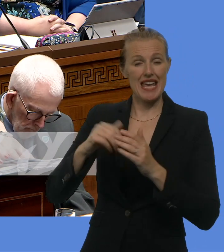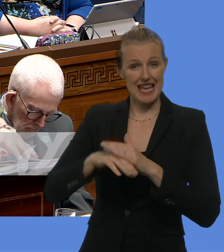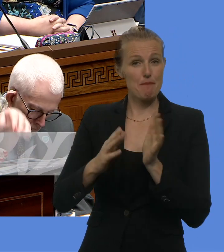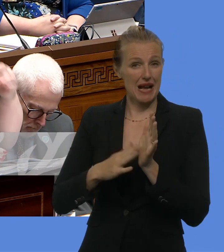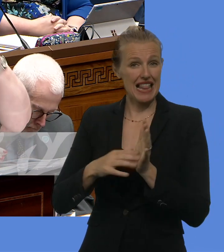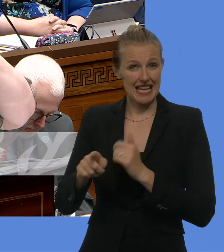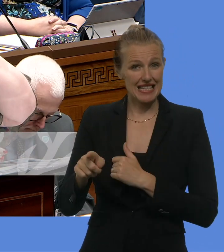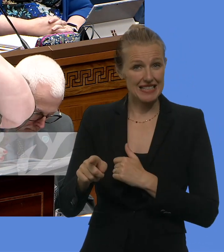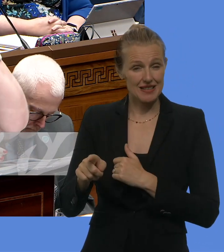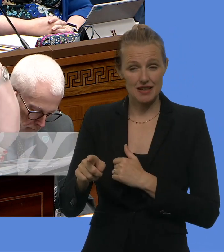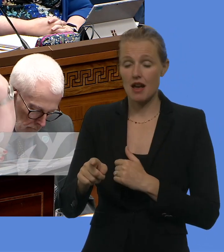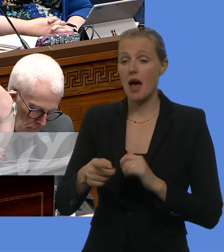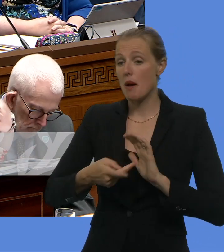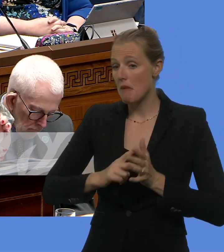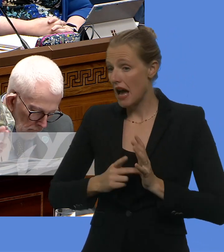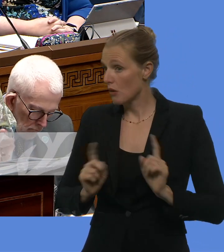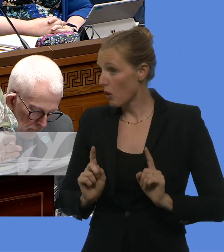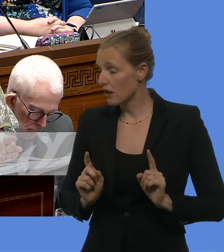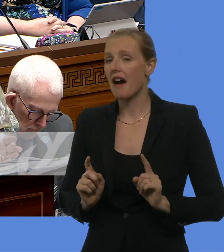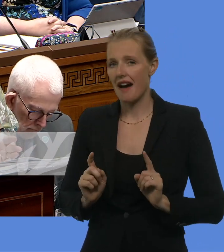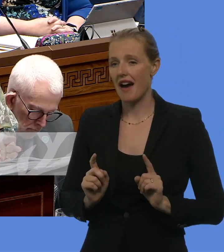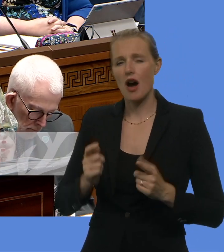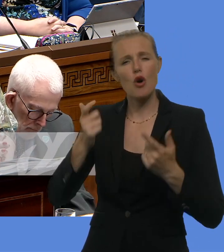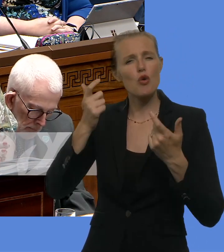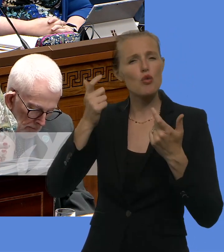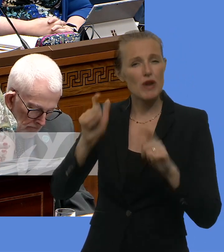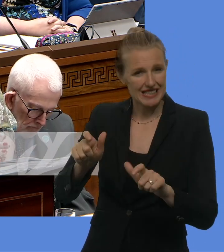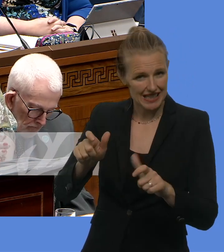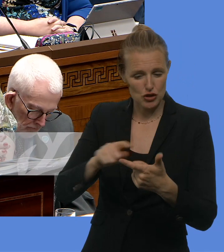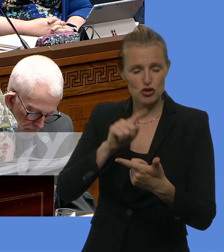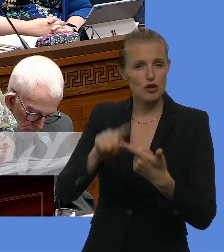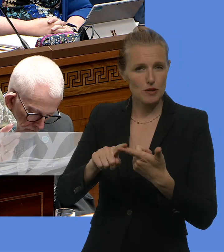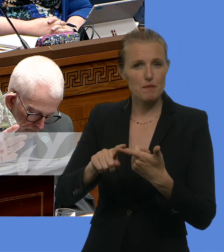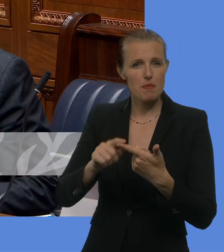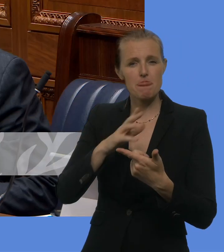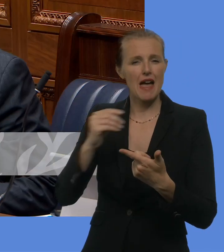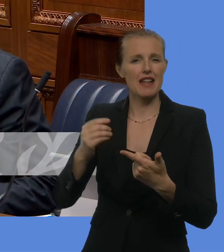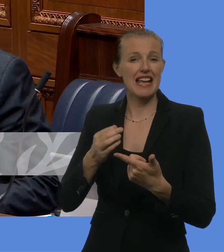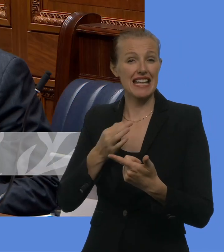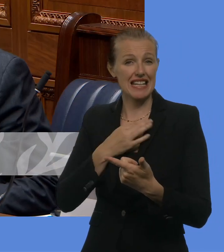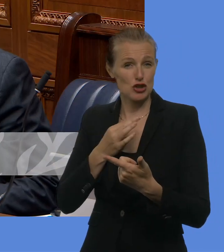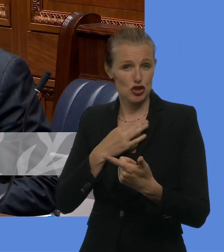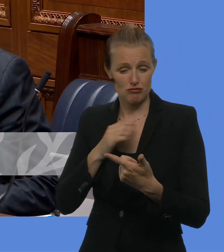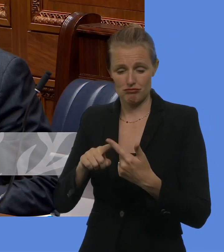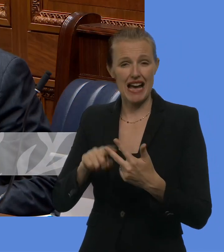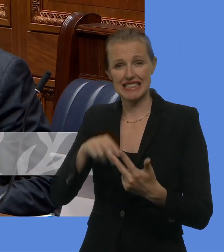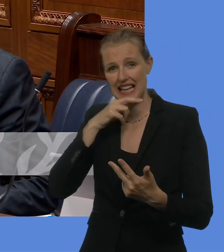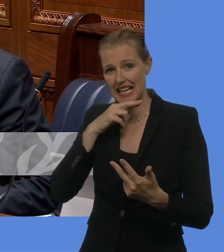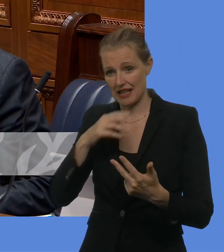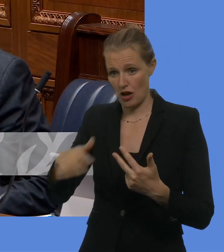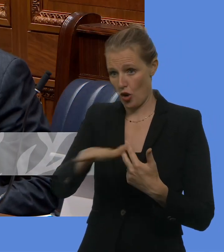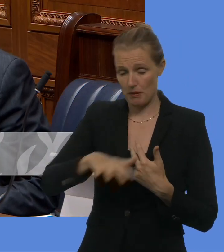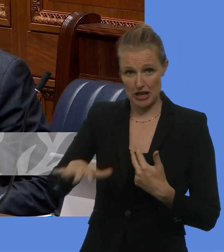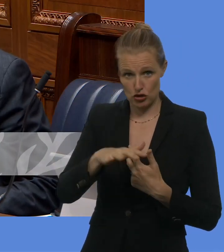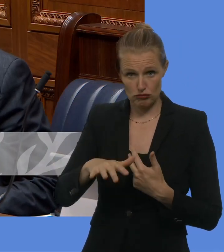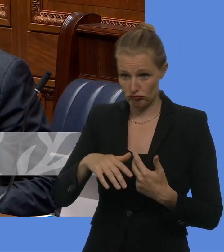the plan was that we would move forward on the basis of both the residential and the kitchen and dining accommodation to move